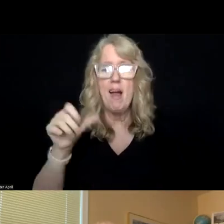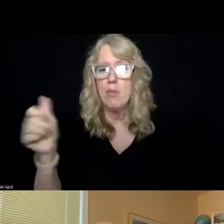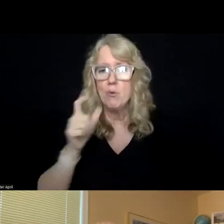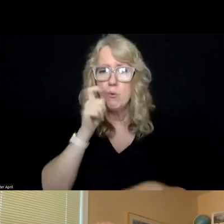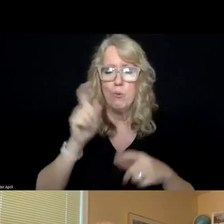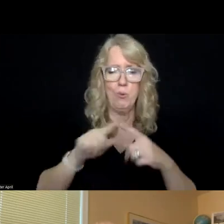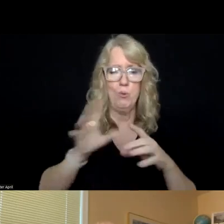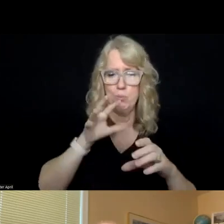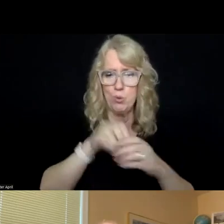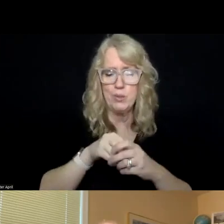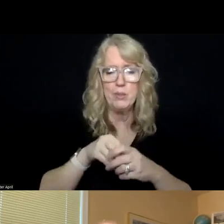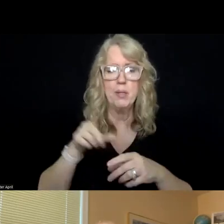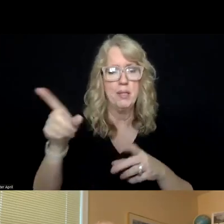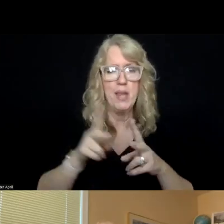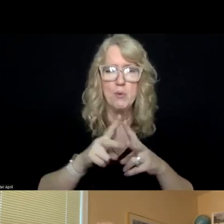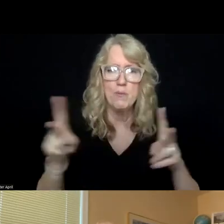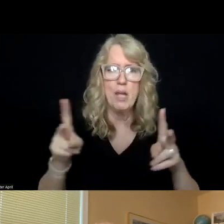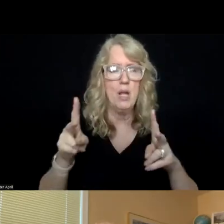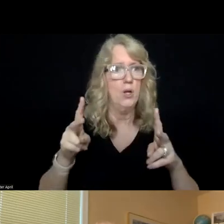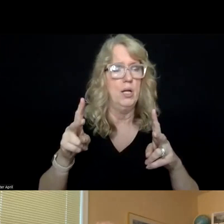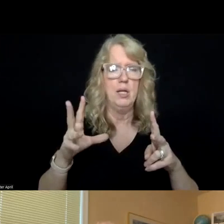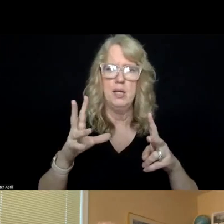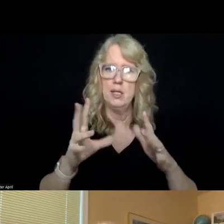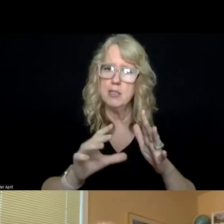participated that were very impressive,